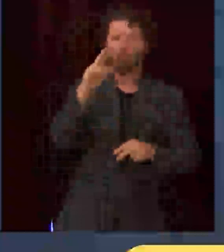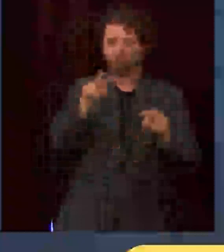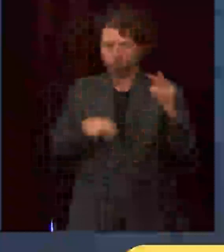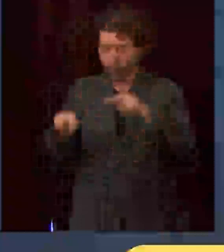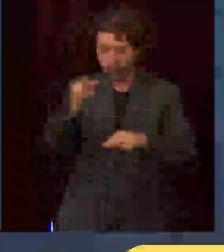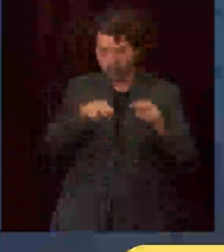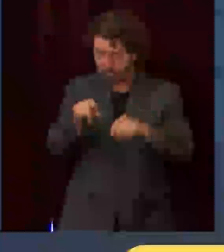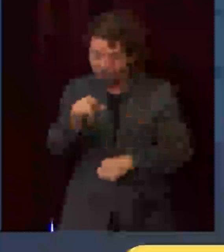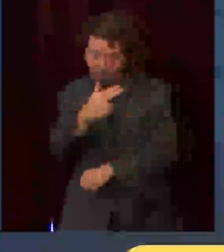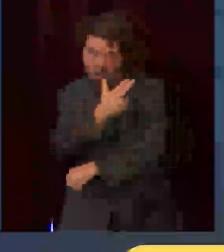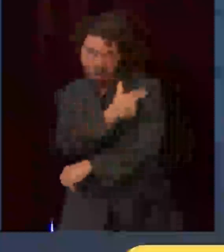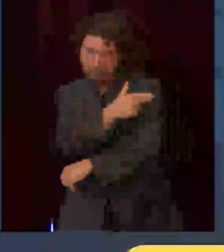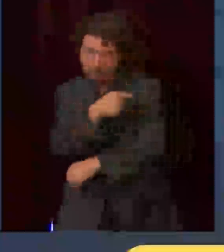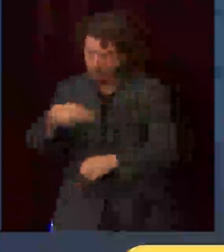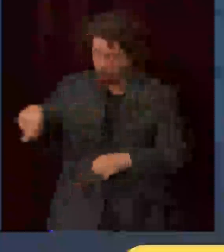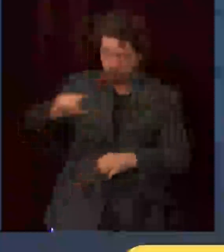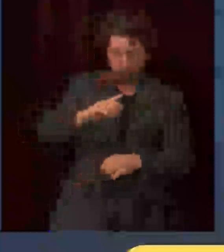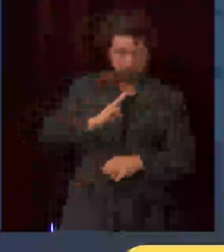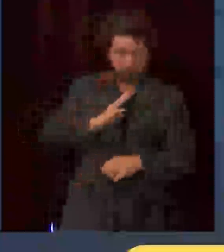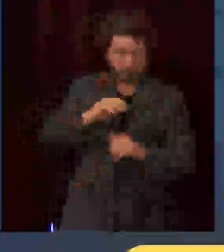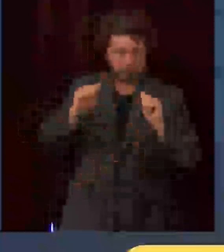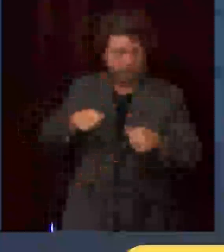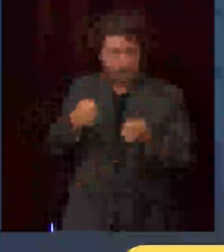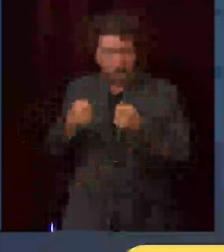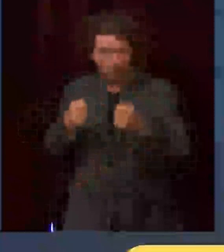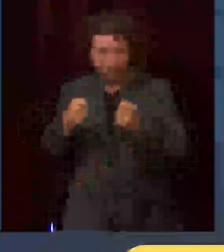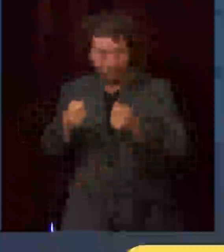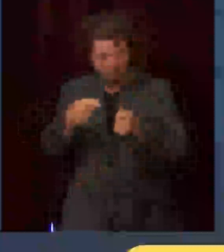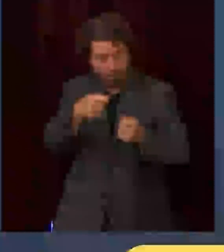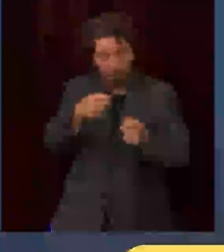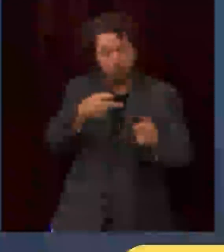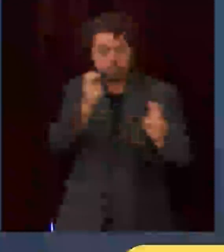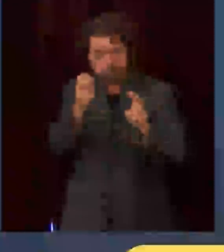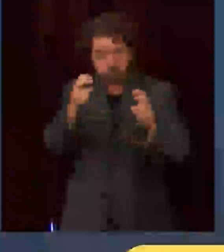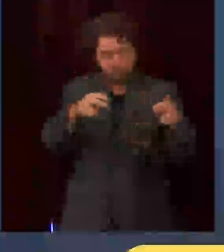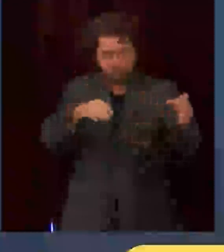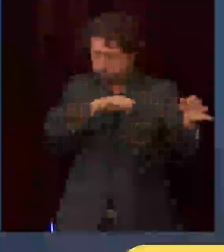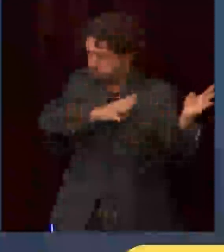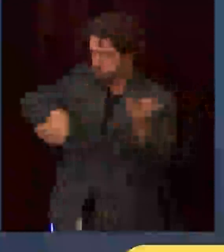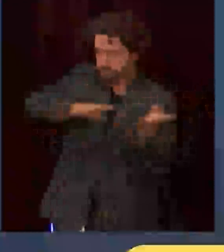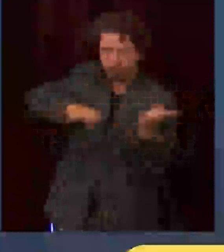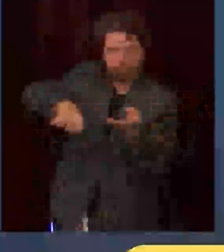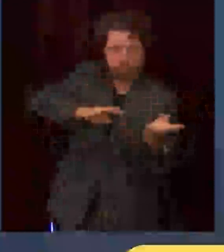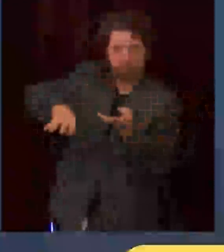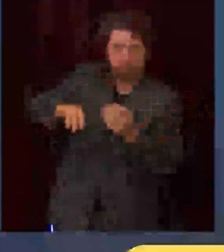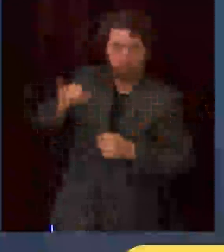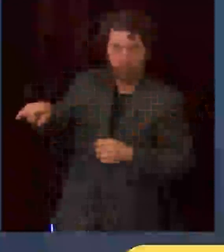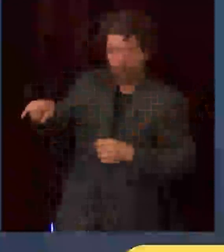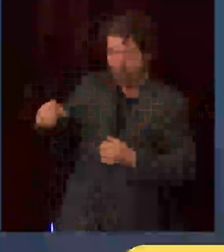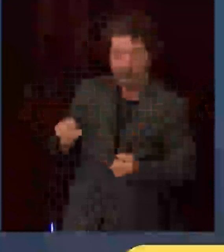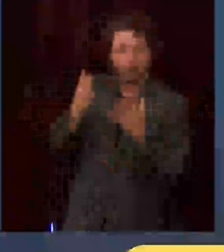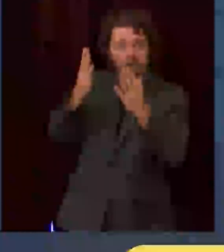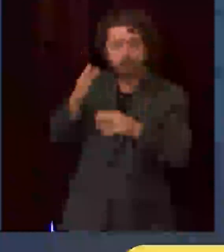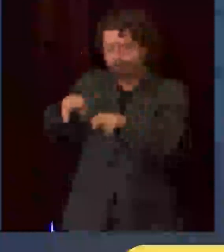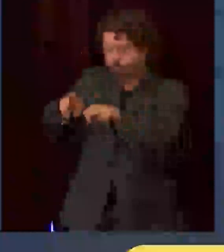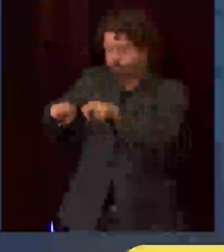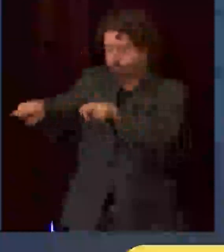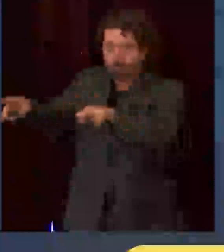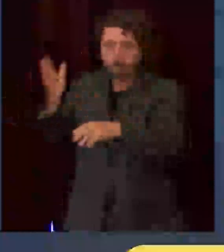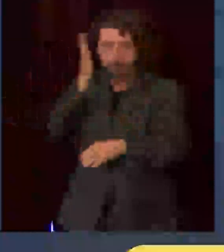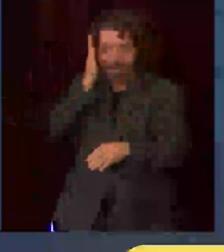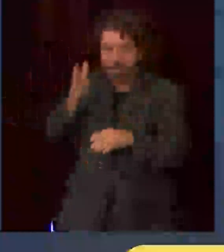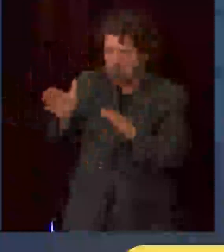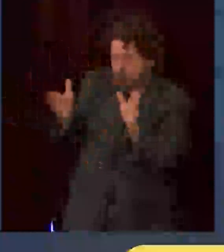given jurisdiction would preferably be at less than 80% of capacity to make sure we have capacity should